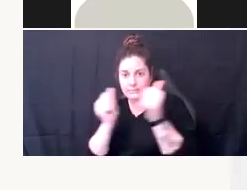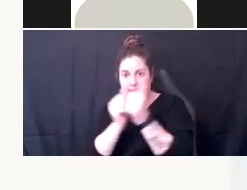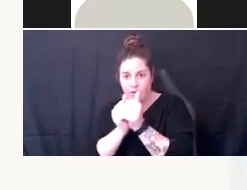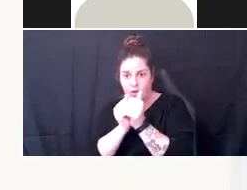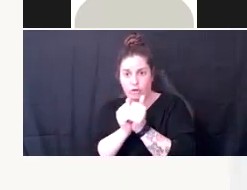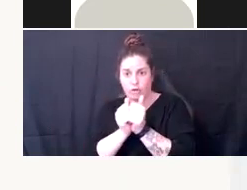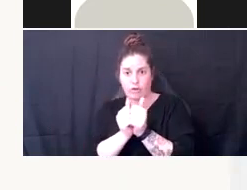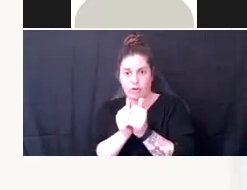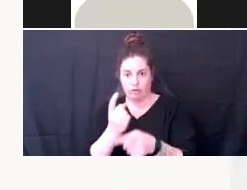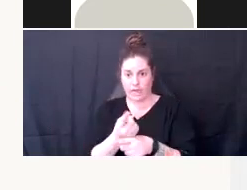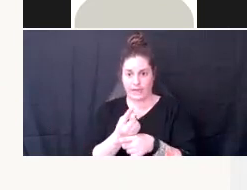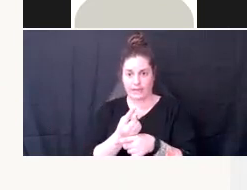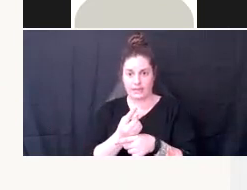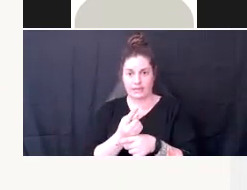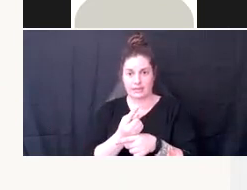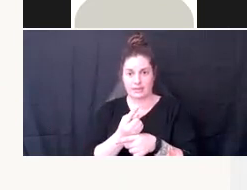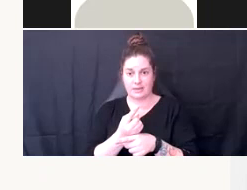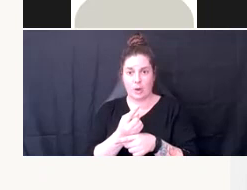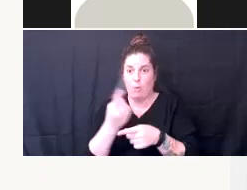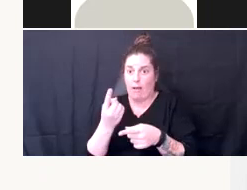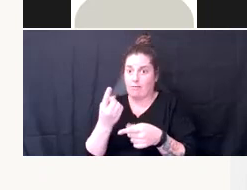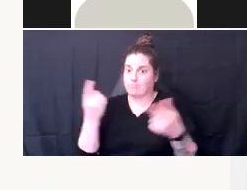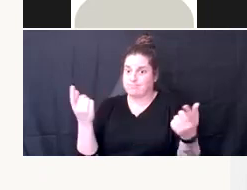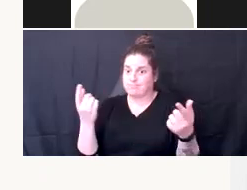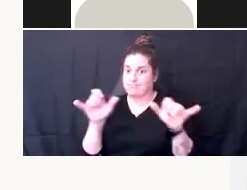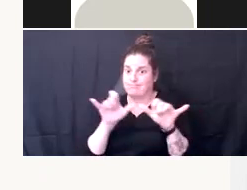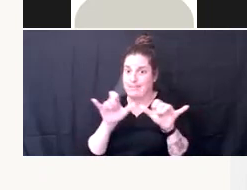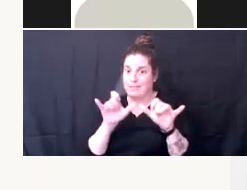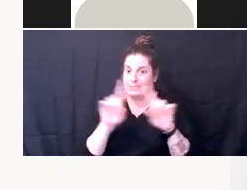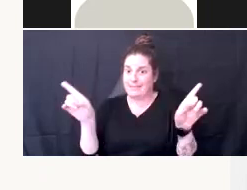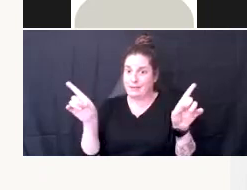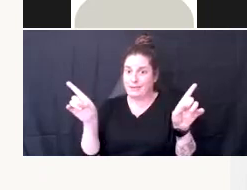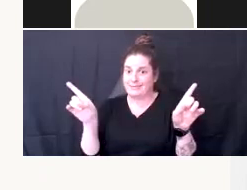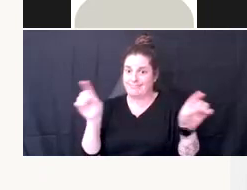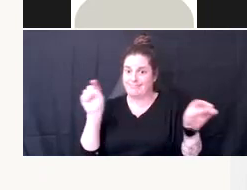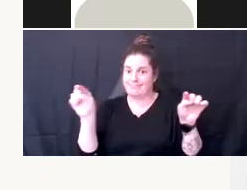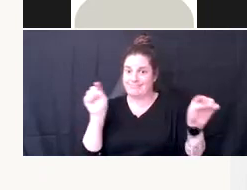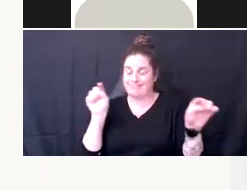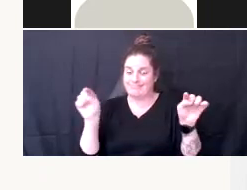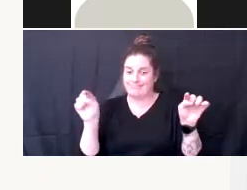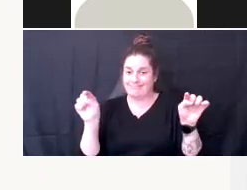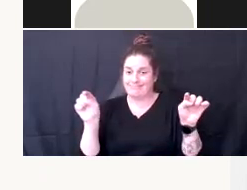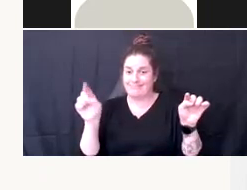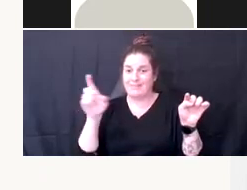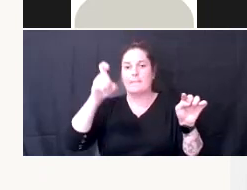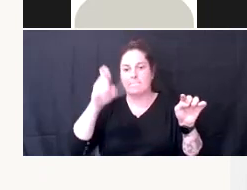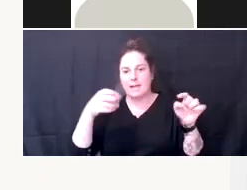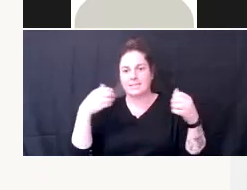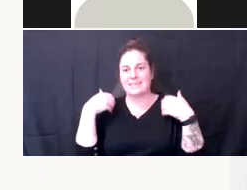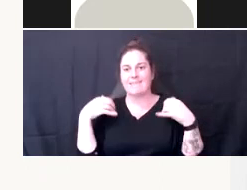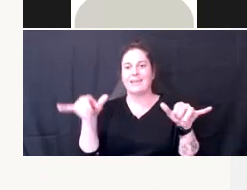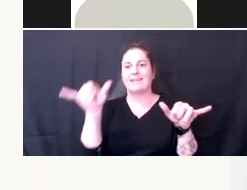Well, because you're measuring things using different unit systems, you have to have a common